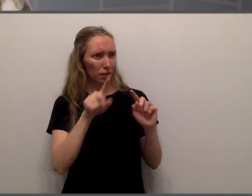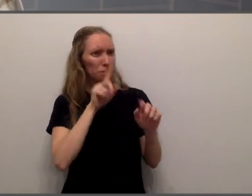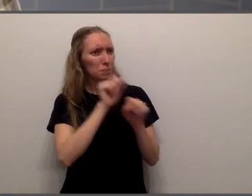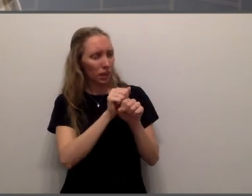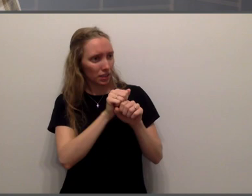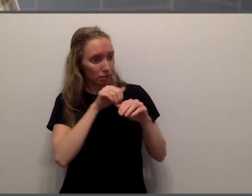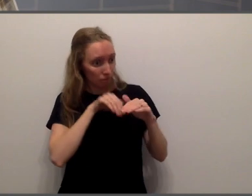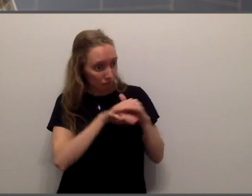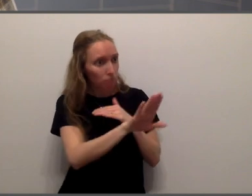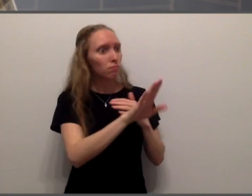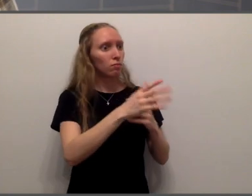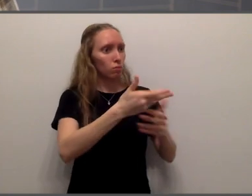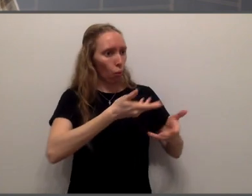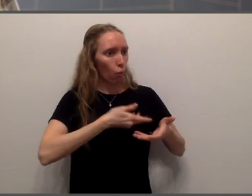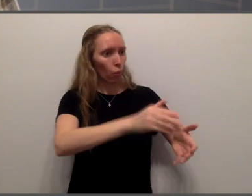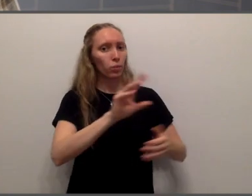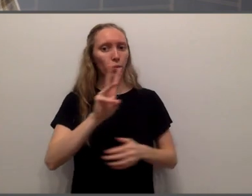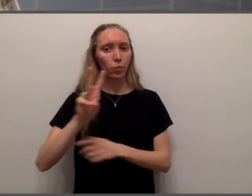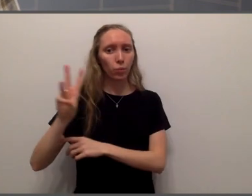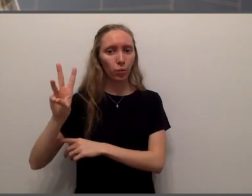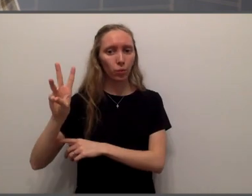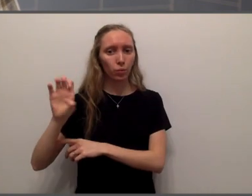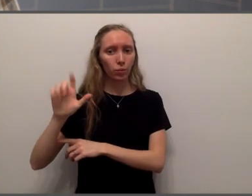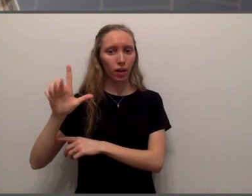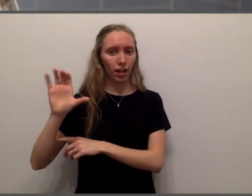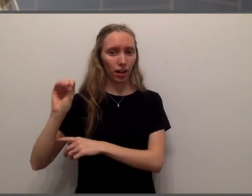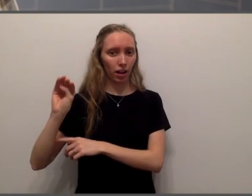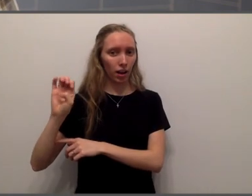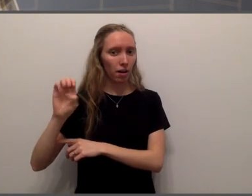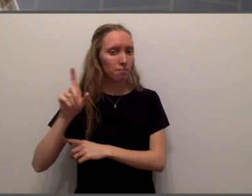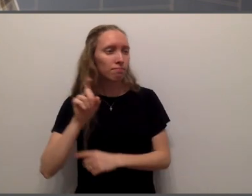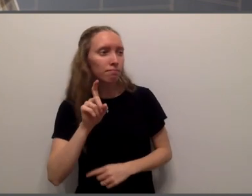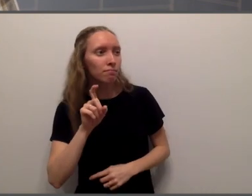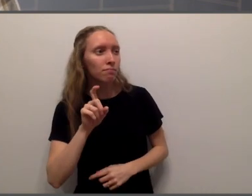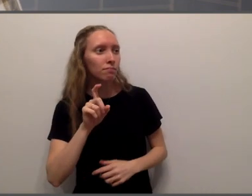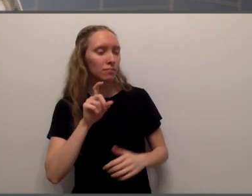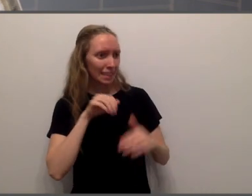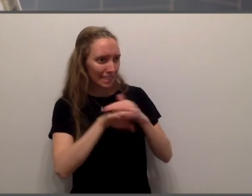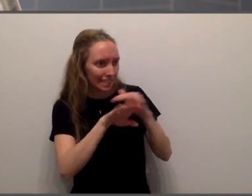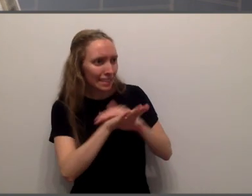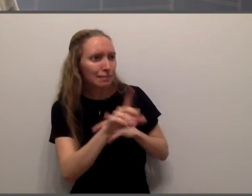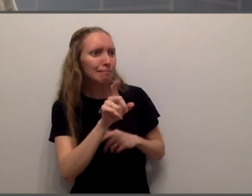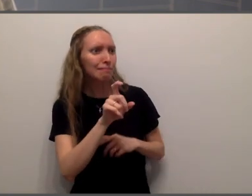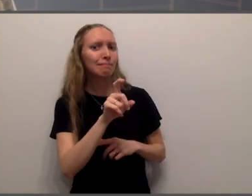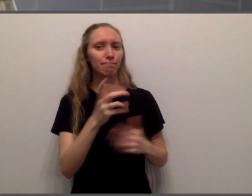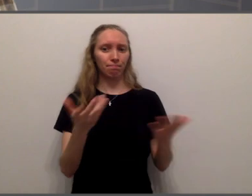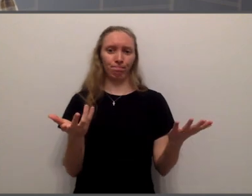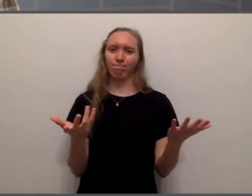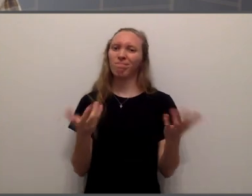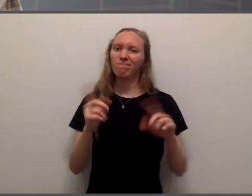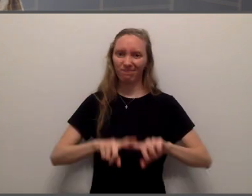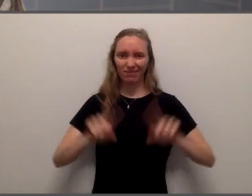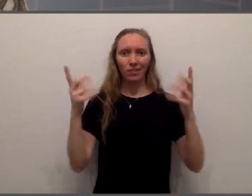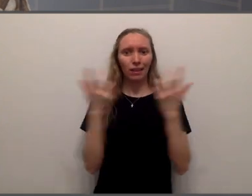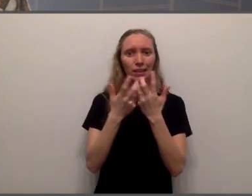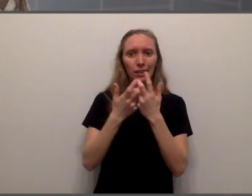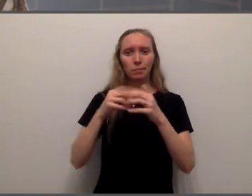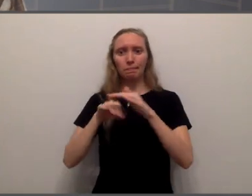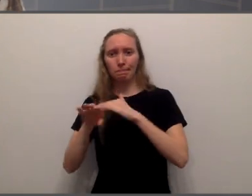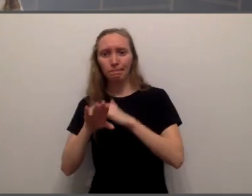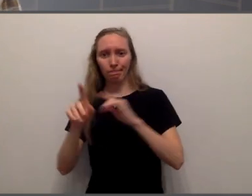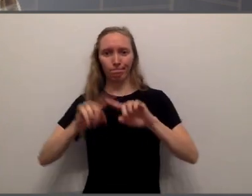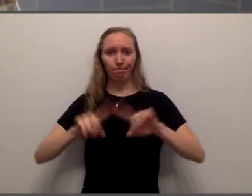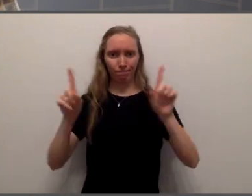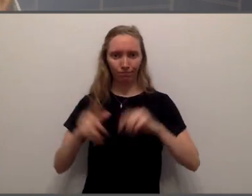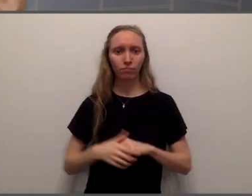we want to reestablish the fact that we're family, and it's not about us as an able-bodied family learning to